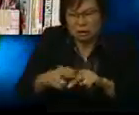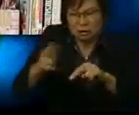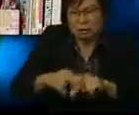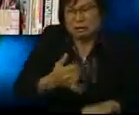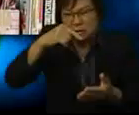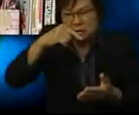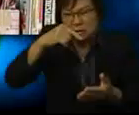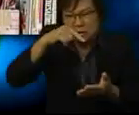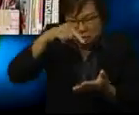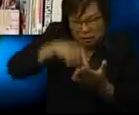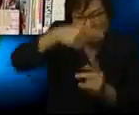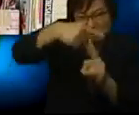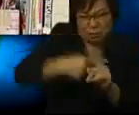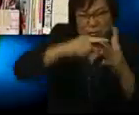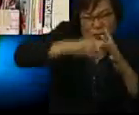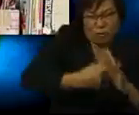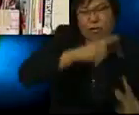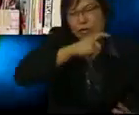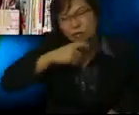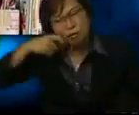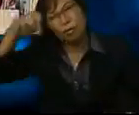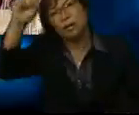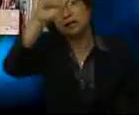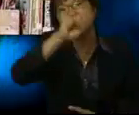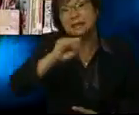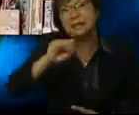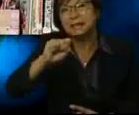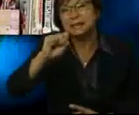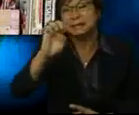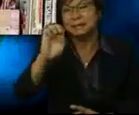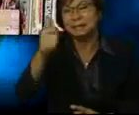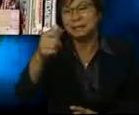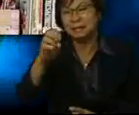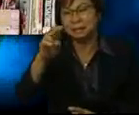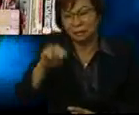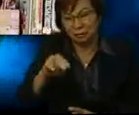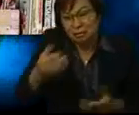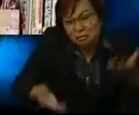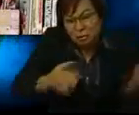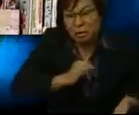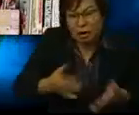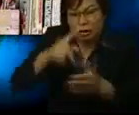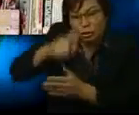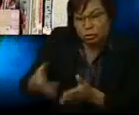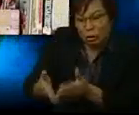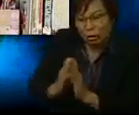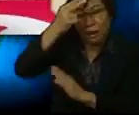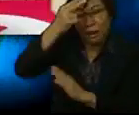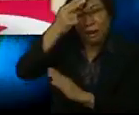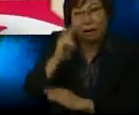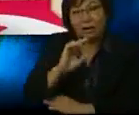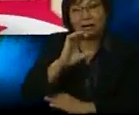to be the beginning of the dry season, after all. Maybe I should ask Uncle Sam about this phenomenon.